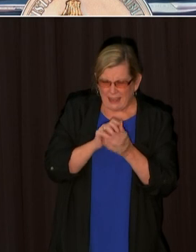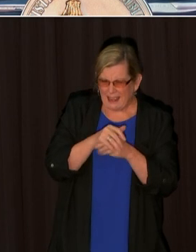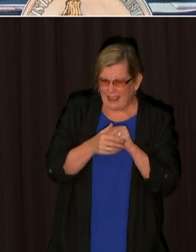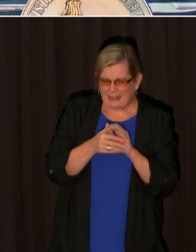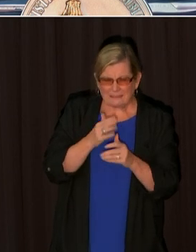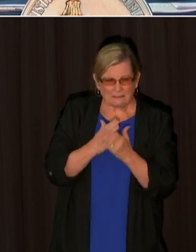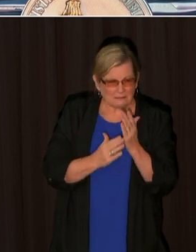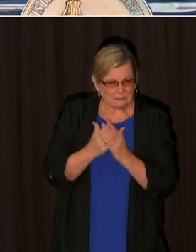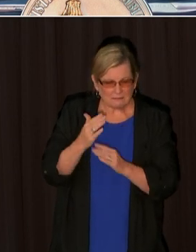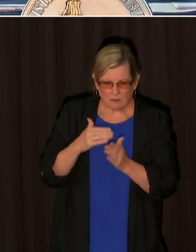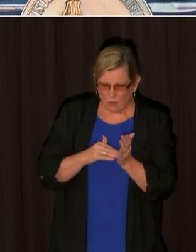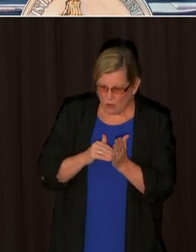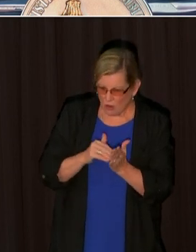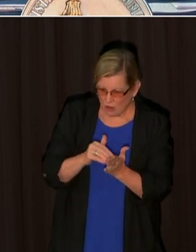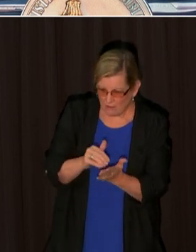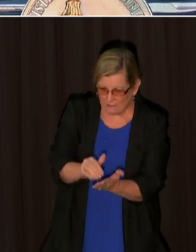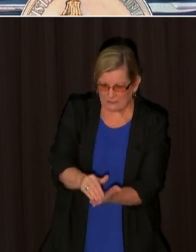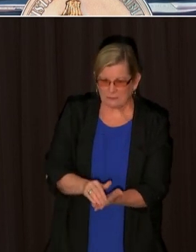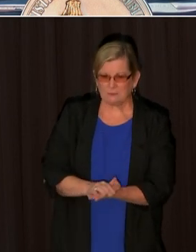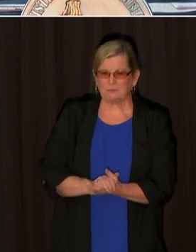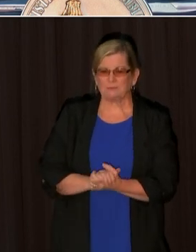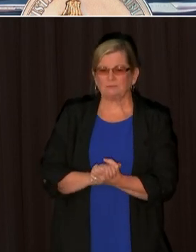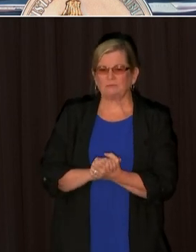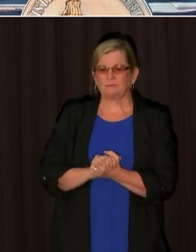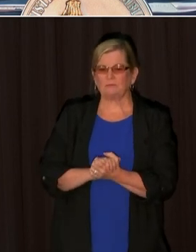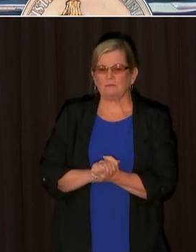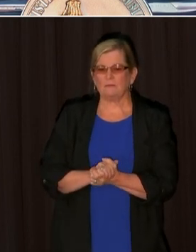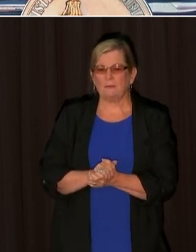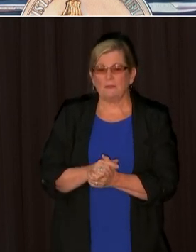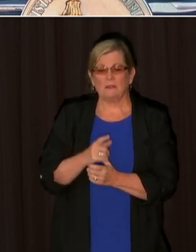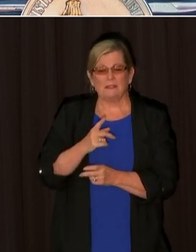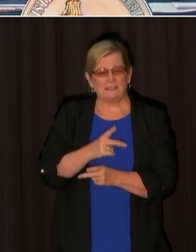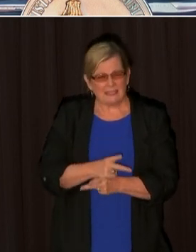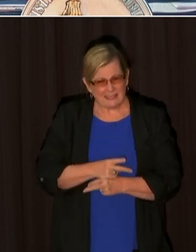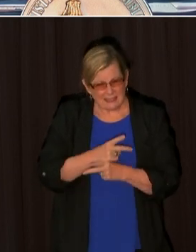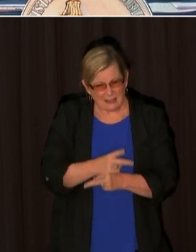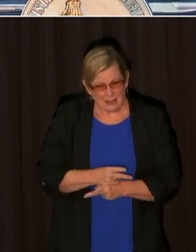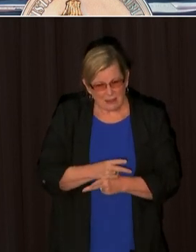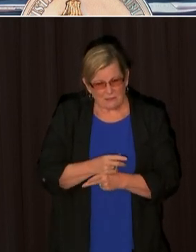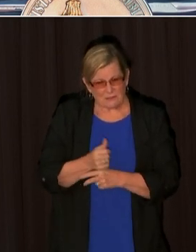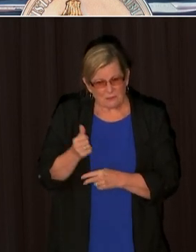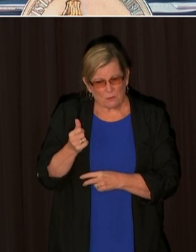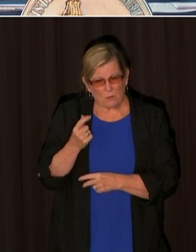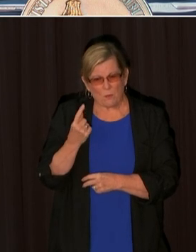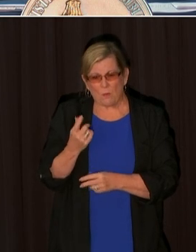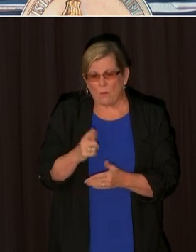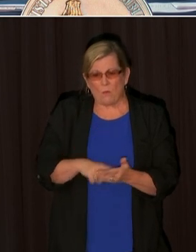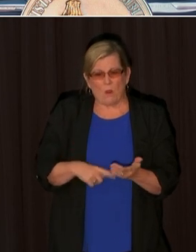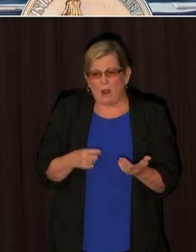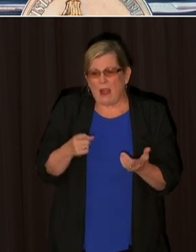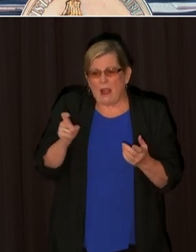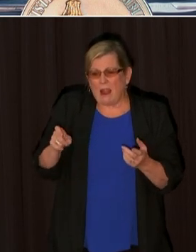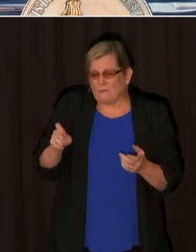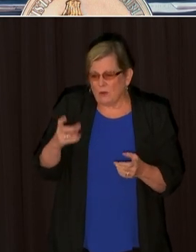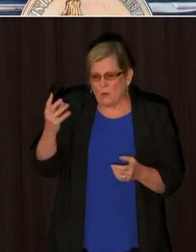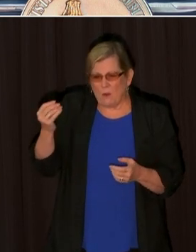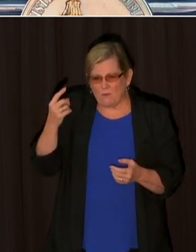and also to think very carefully and choose your activities wisely. Stay